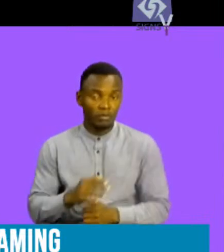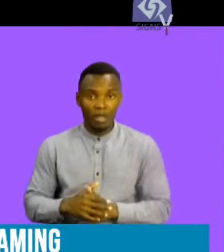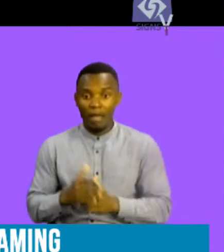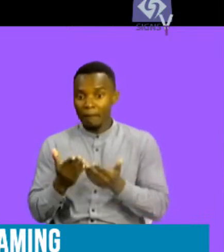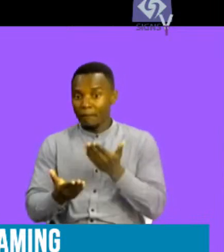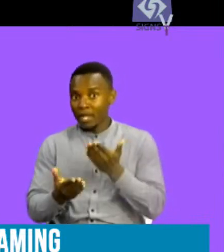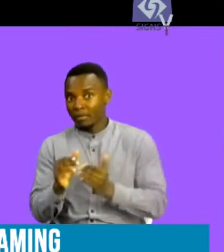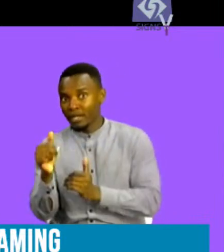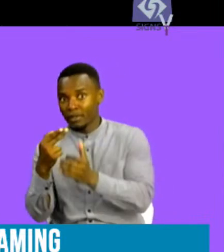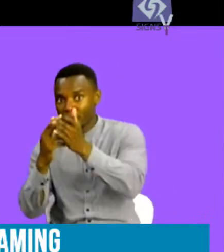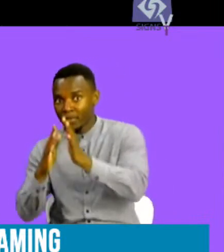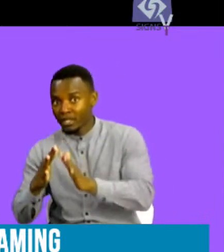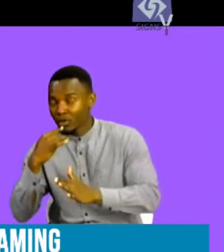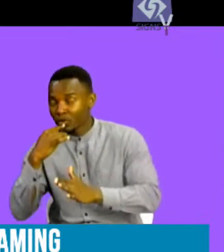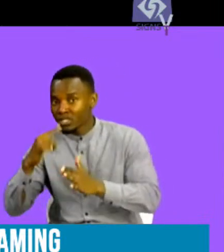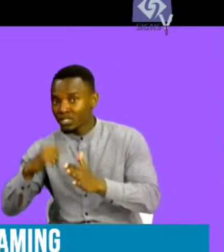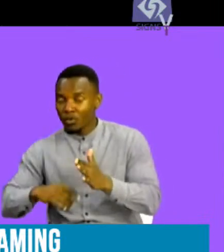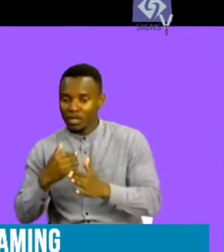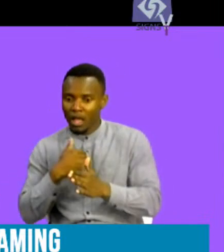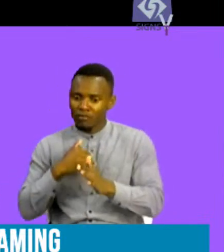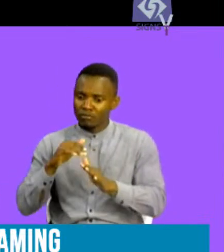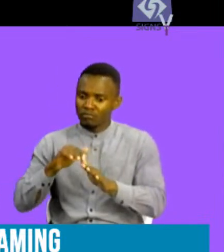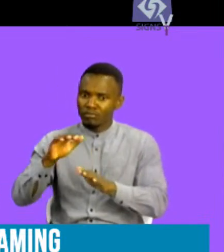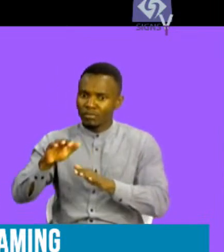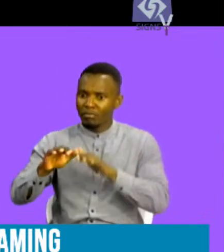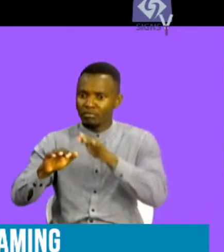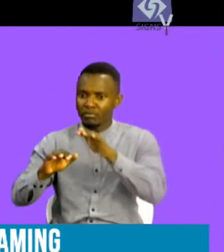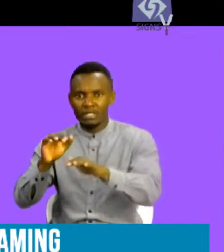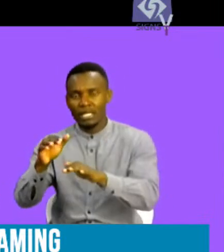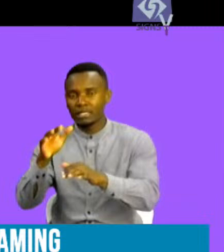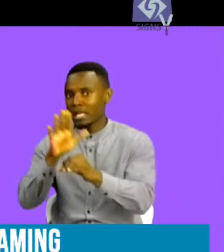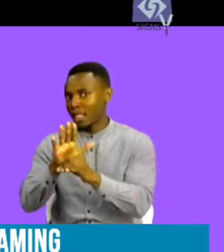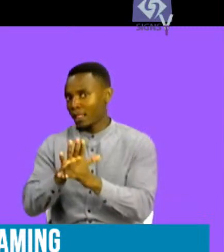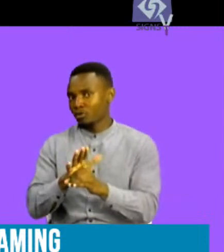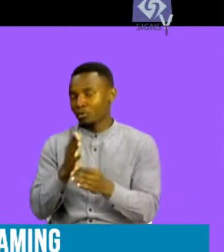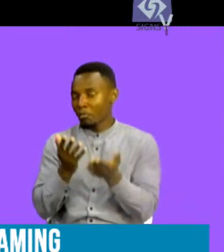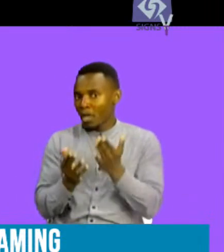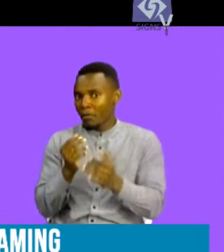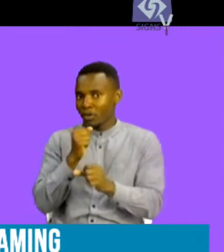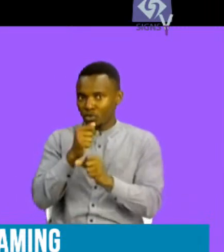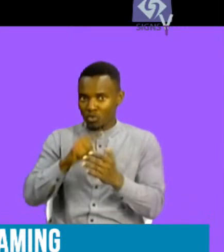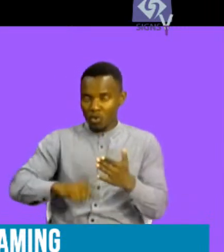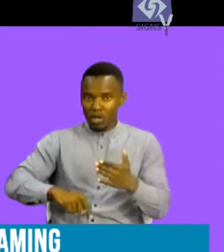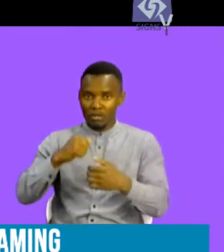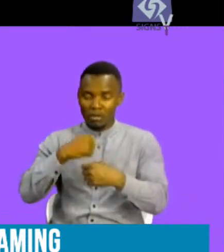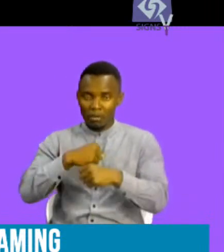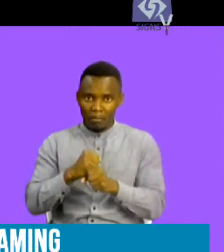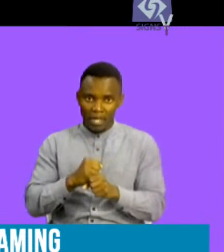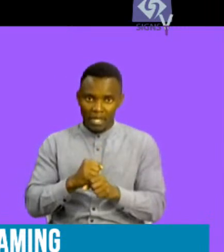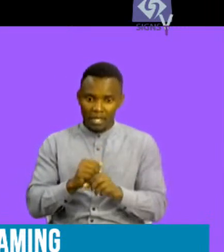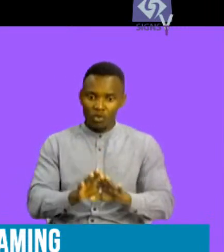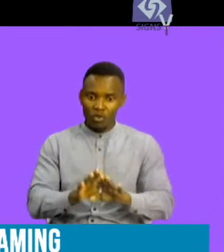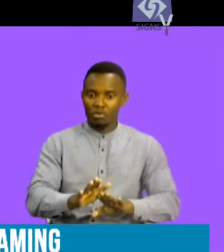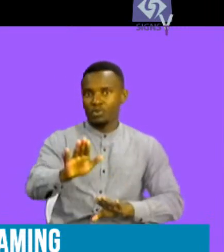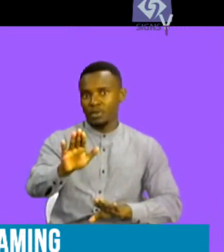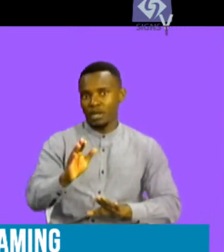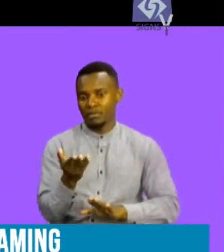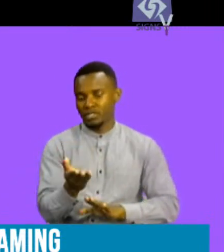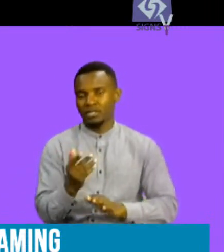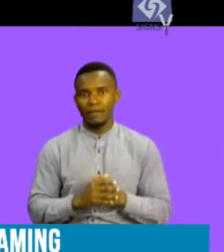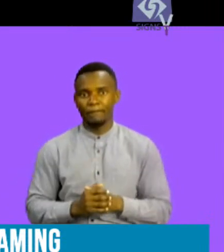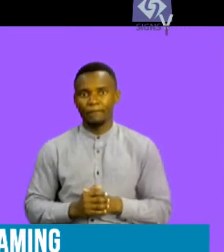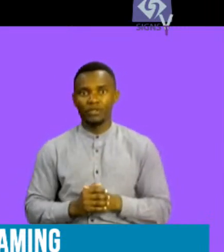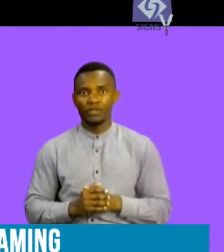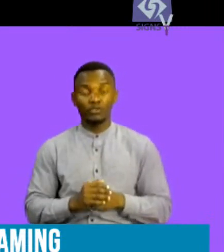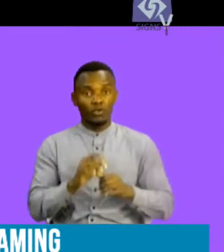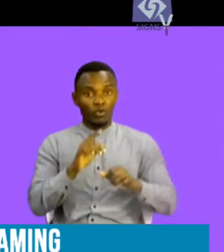place. Can we do more reasonable modification by assisting the government to do the ramps in the facility? So as